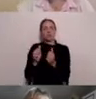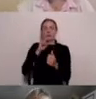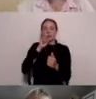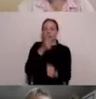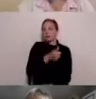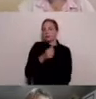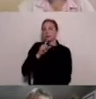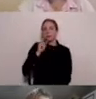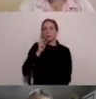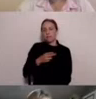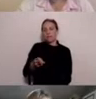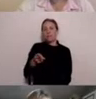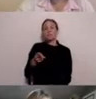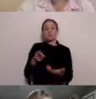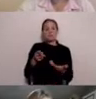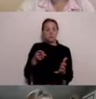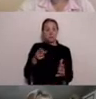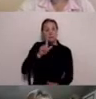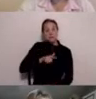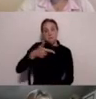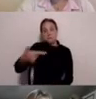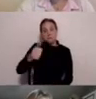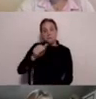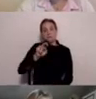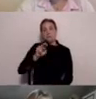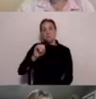hearing. And I'll toss it back to Annie, and thank you for listening.